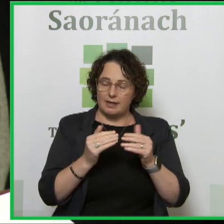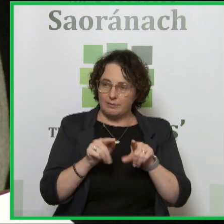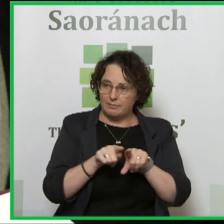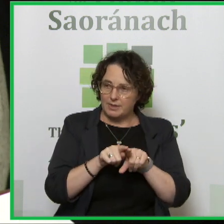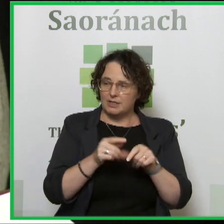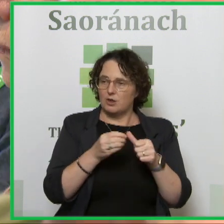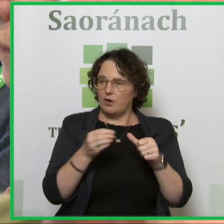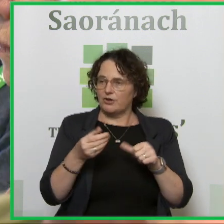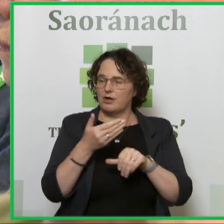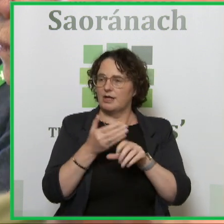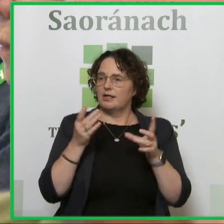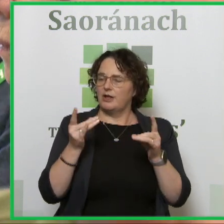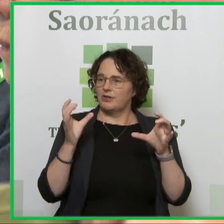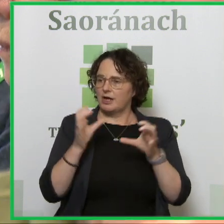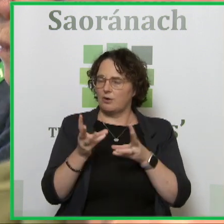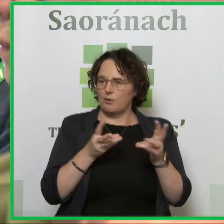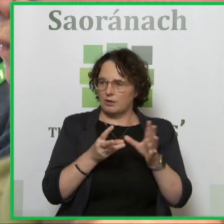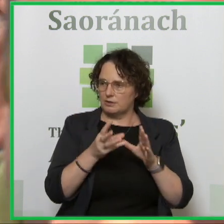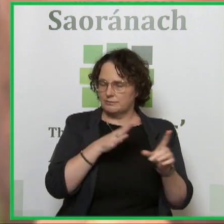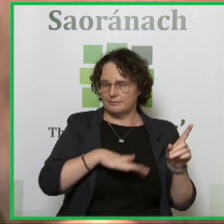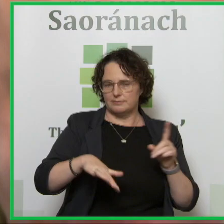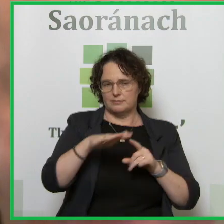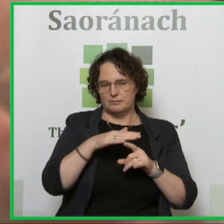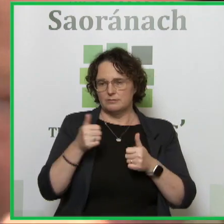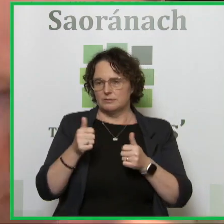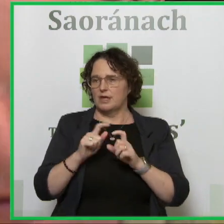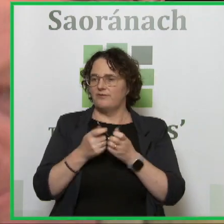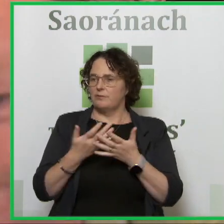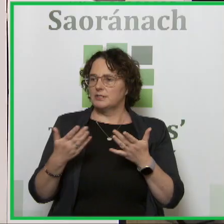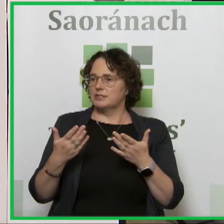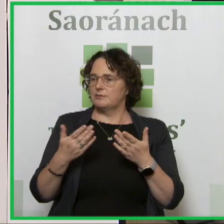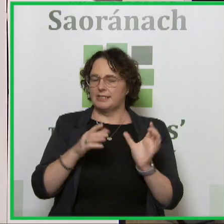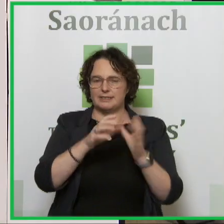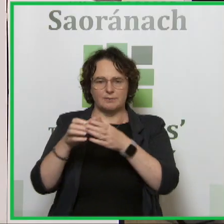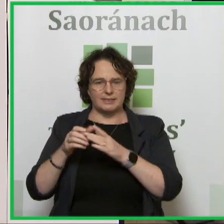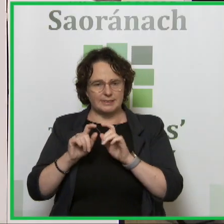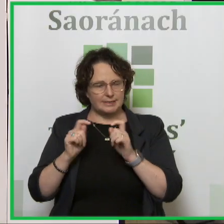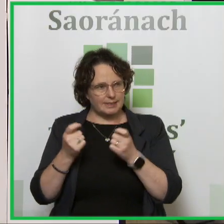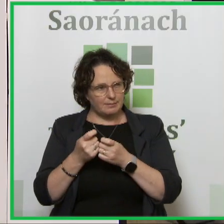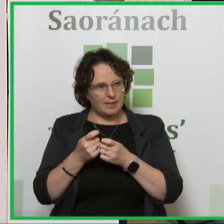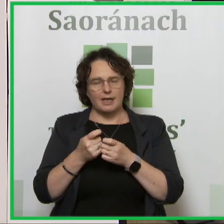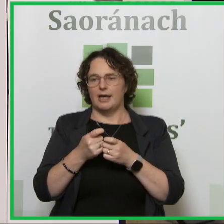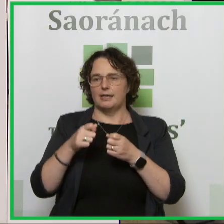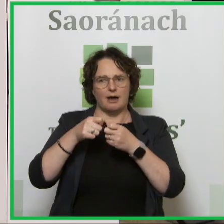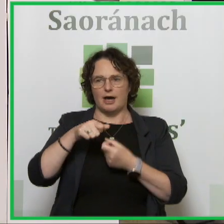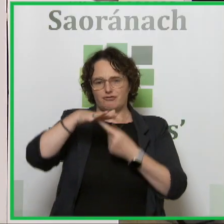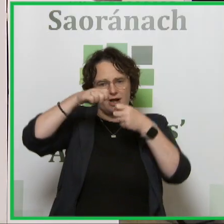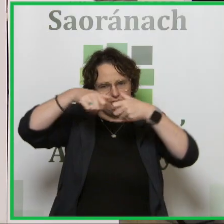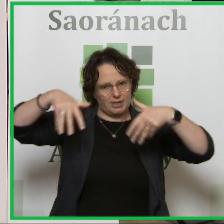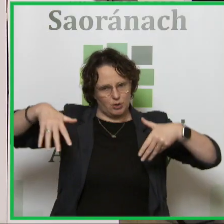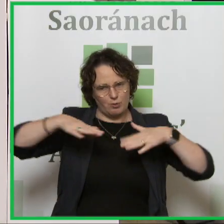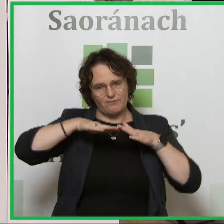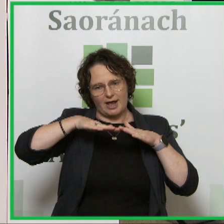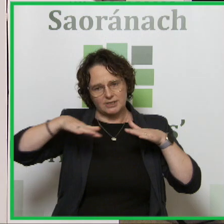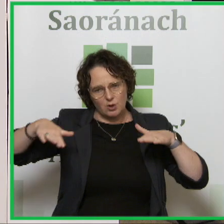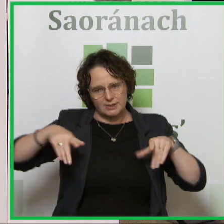in a multidisciplinary team that communicates well and works collaboratively, has a flat hierarchy. The service is well resourced and